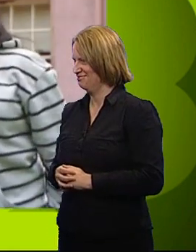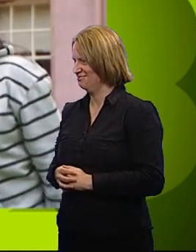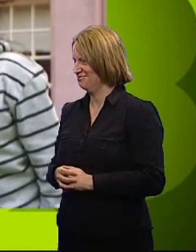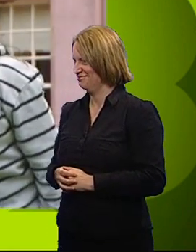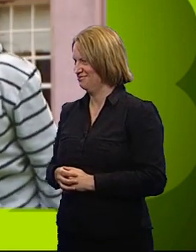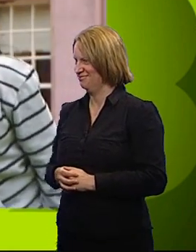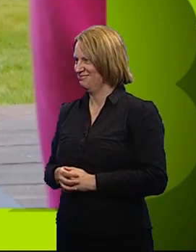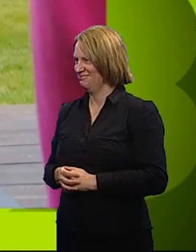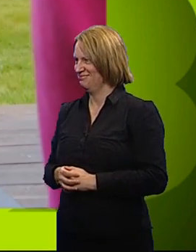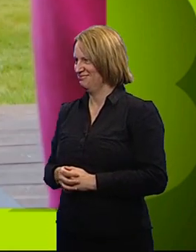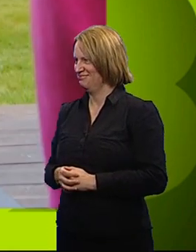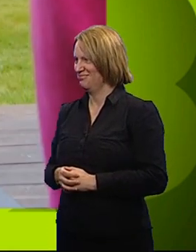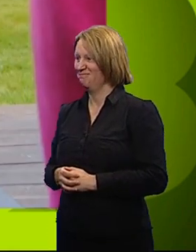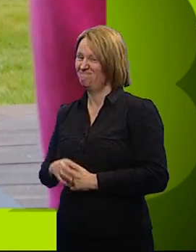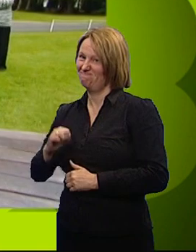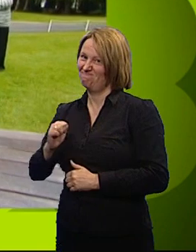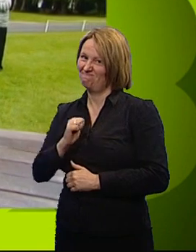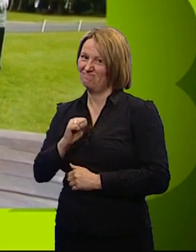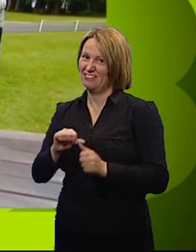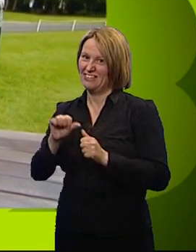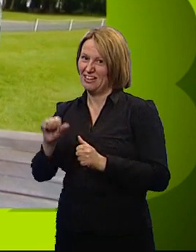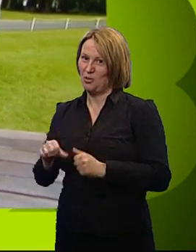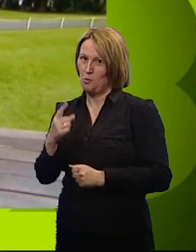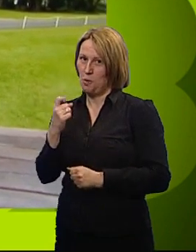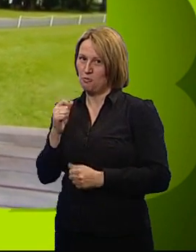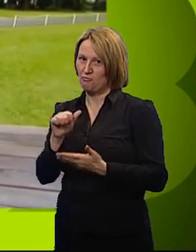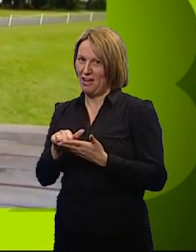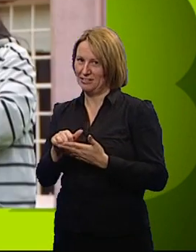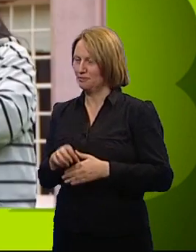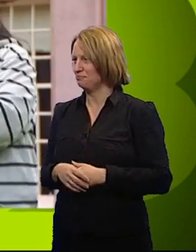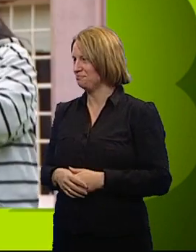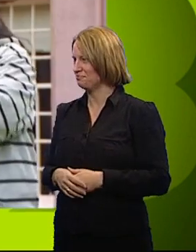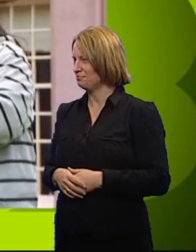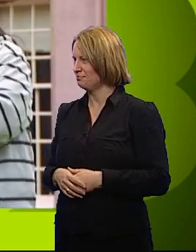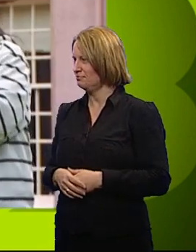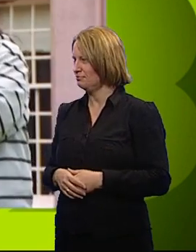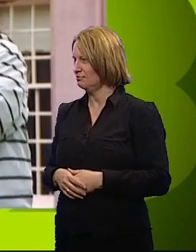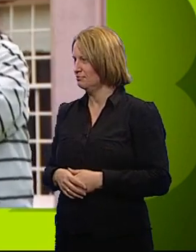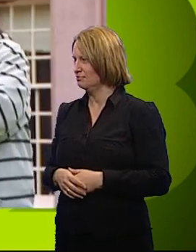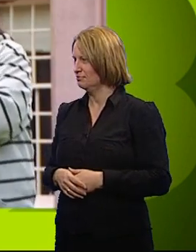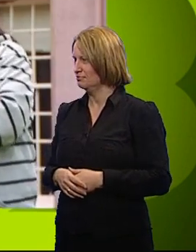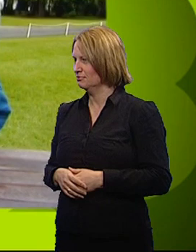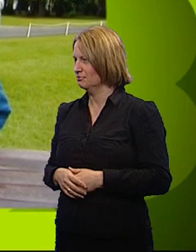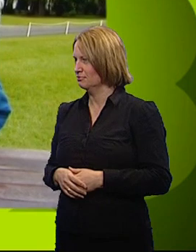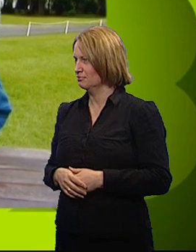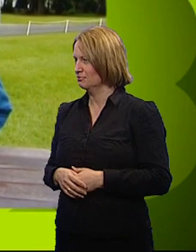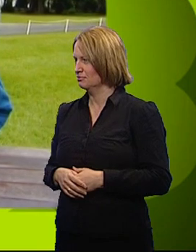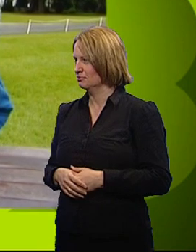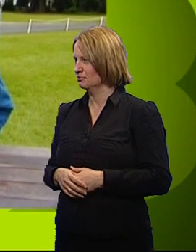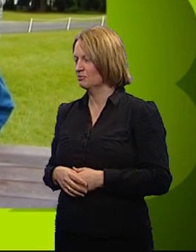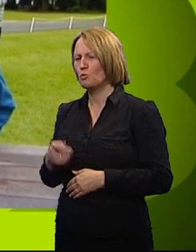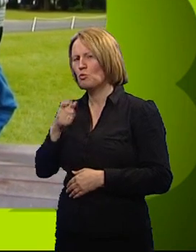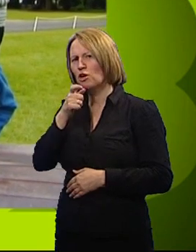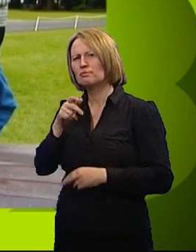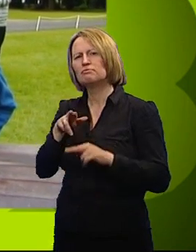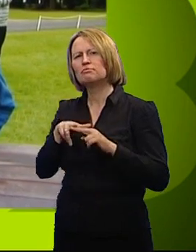Oh! Oh, yeah, yeah, yeah. Hard luck, girls. Well, you have to get this next one right now to be in with a chance of winning that treat. What